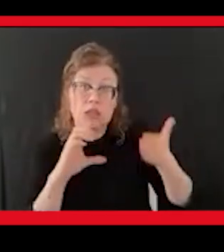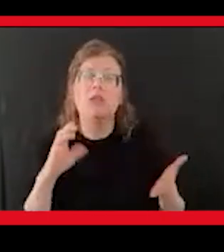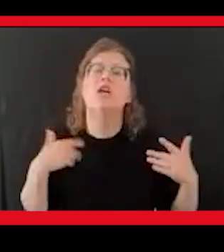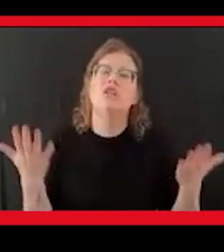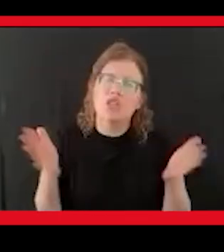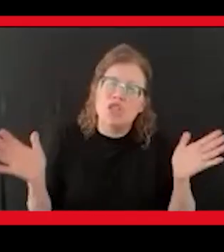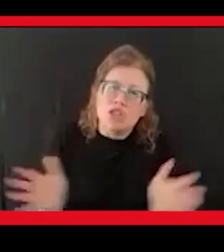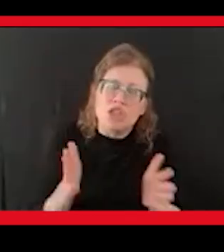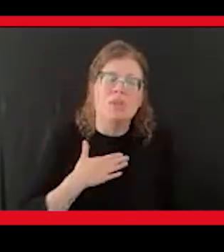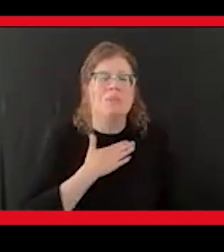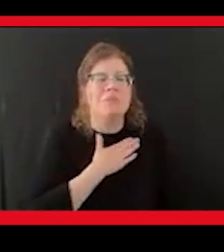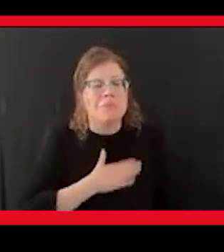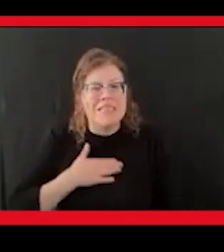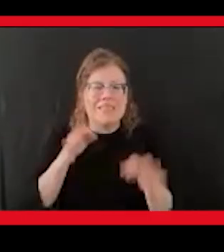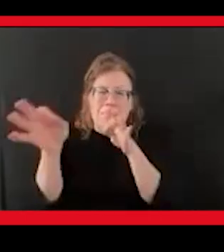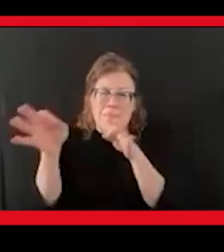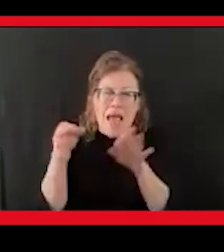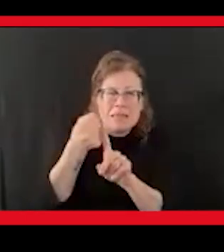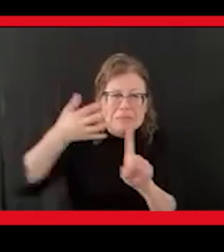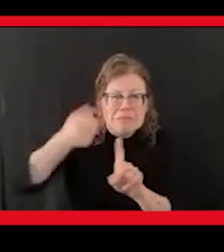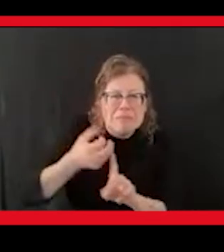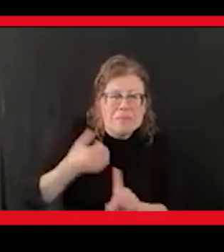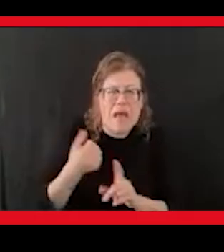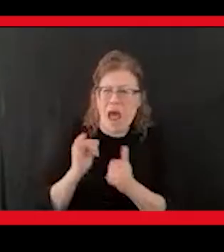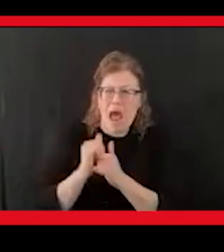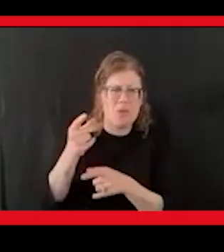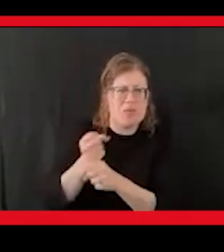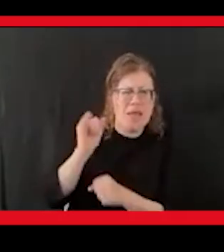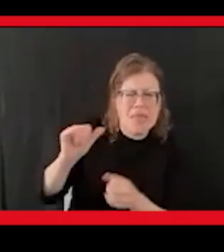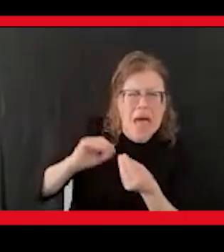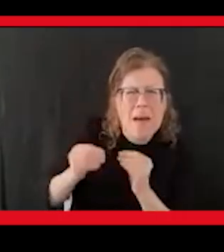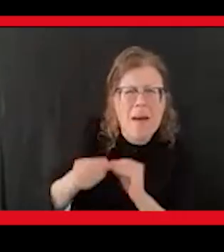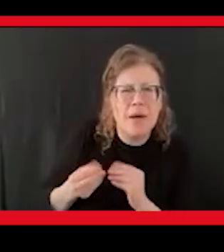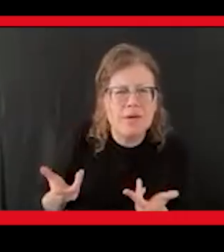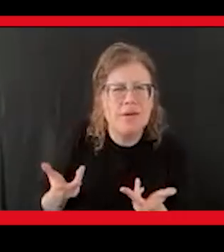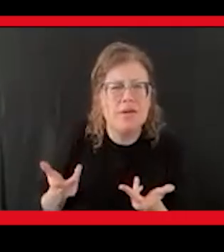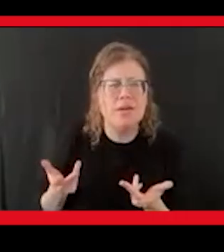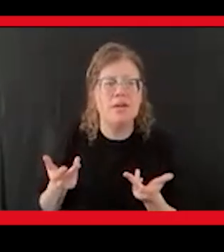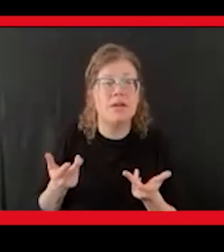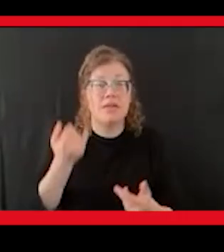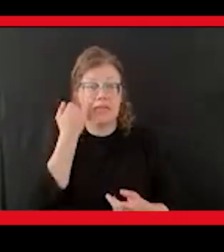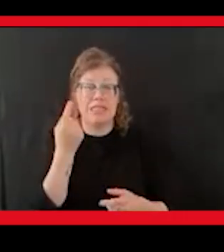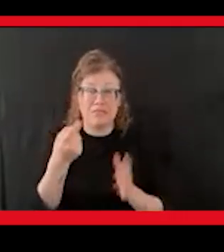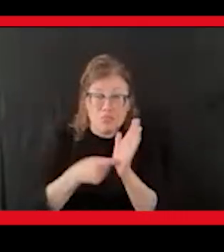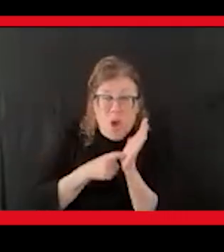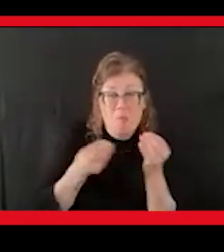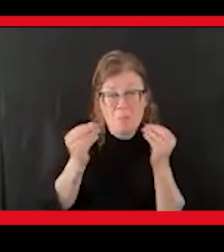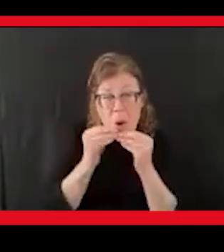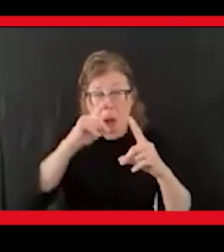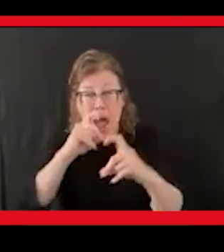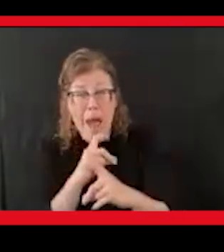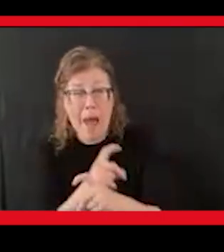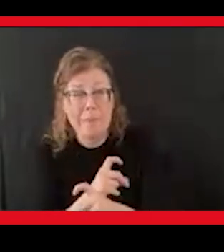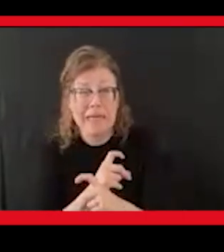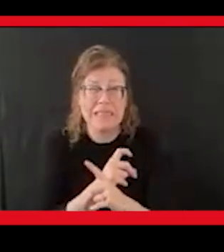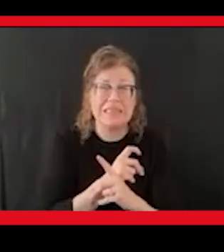numbers. If there is a more complex breakdown, use the support materials section to attach a